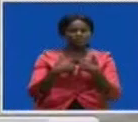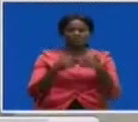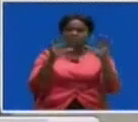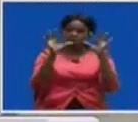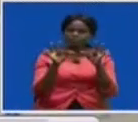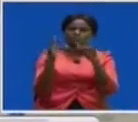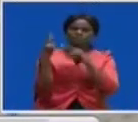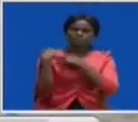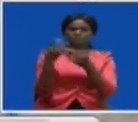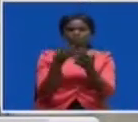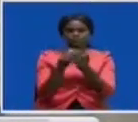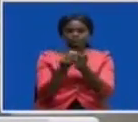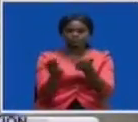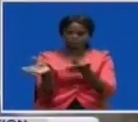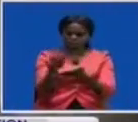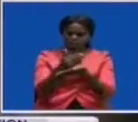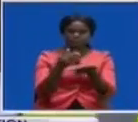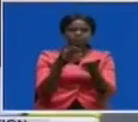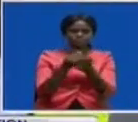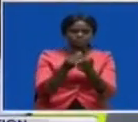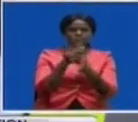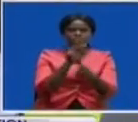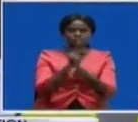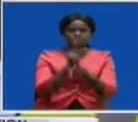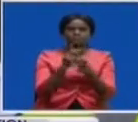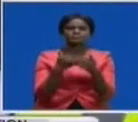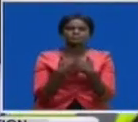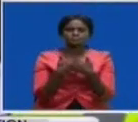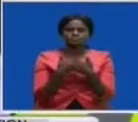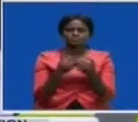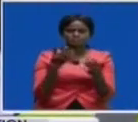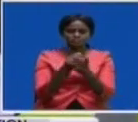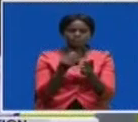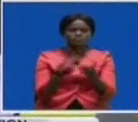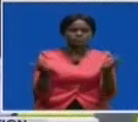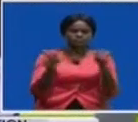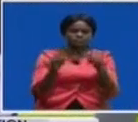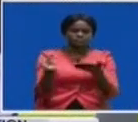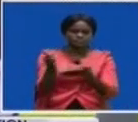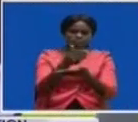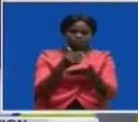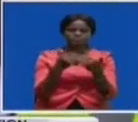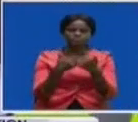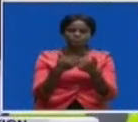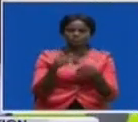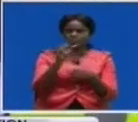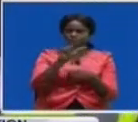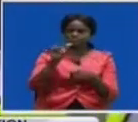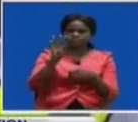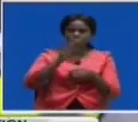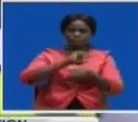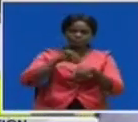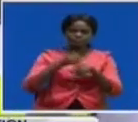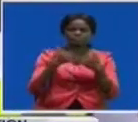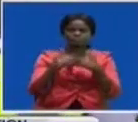accountability in the collection of toll fees. These are funds which, when they are collected from the toll station, within 24 hours,